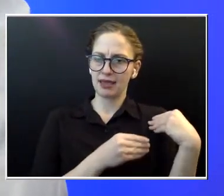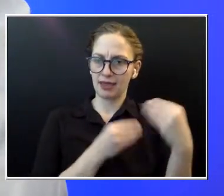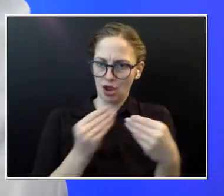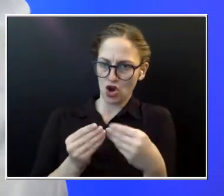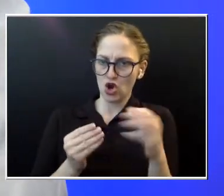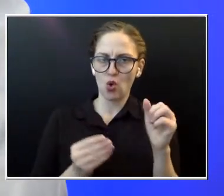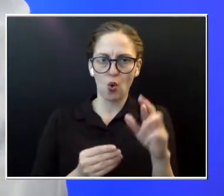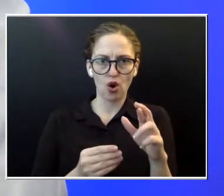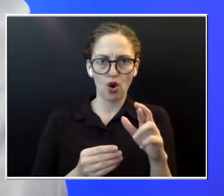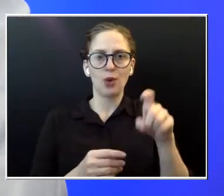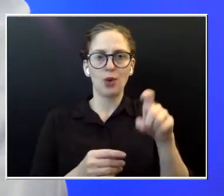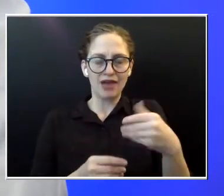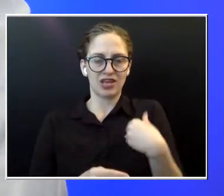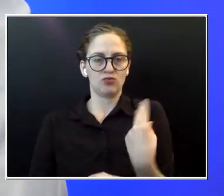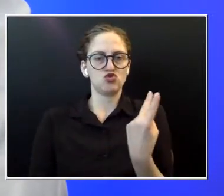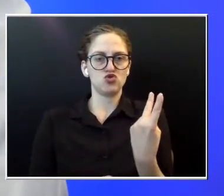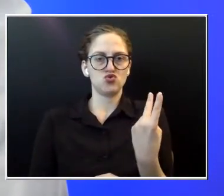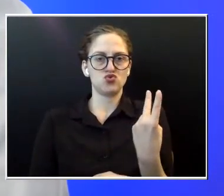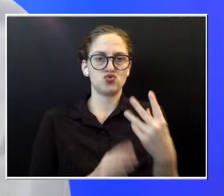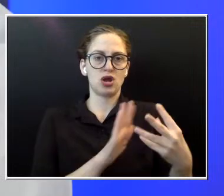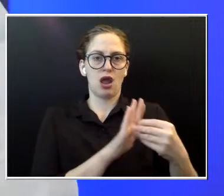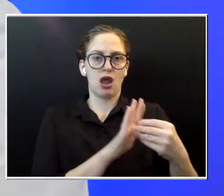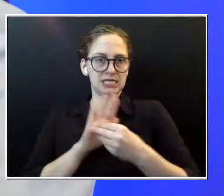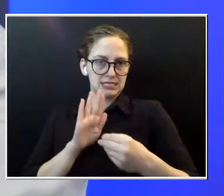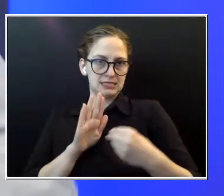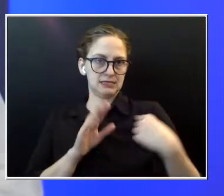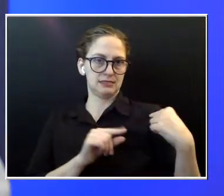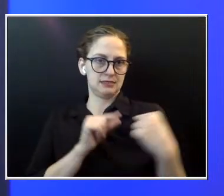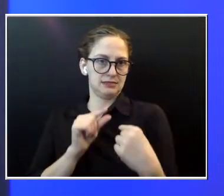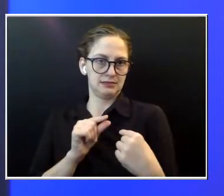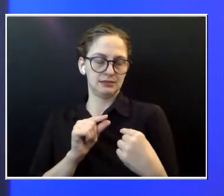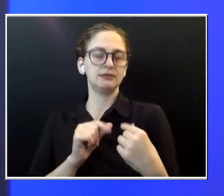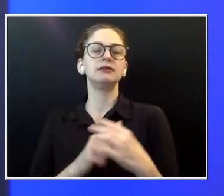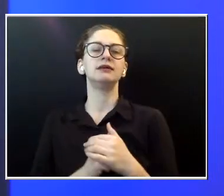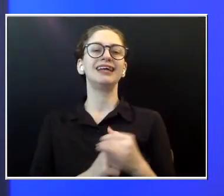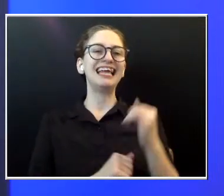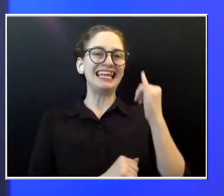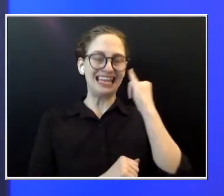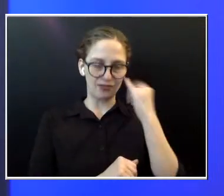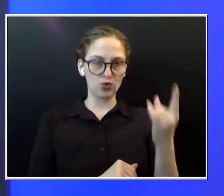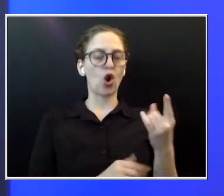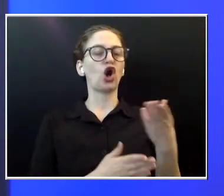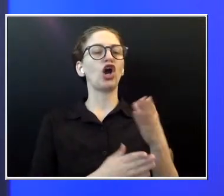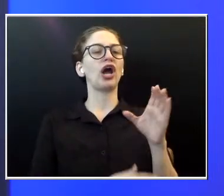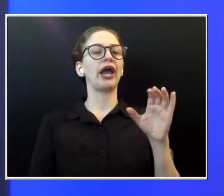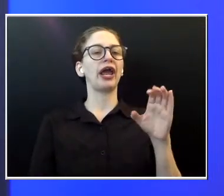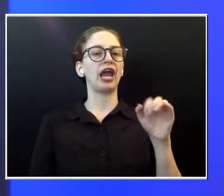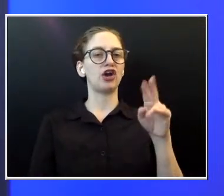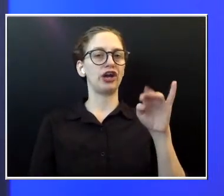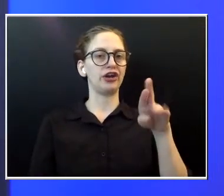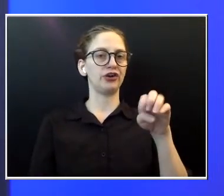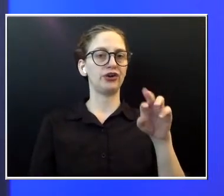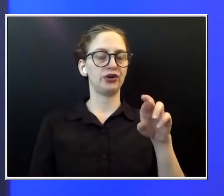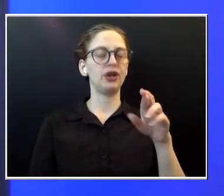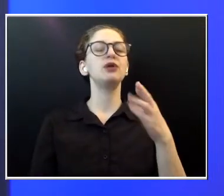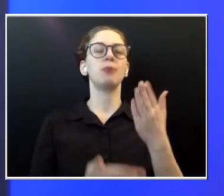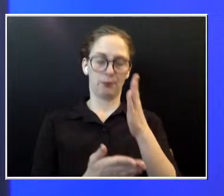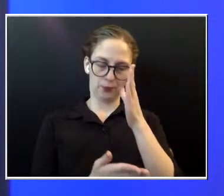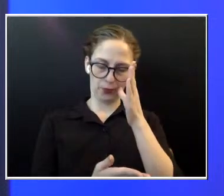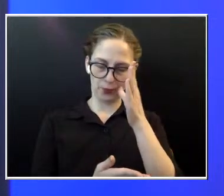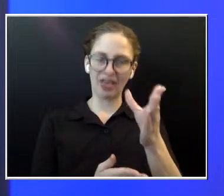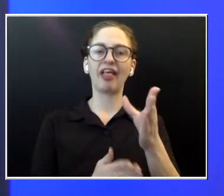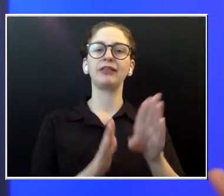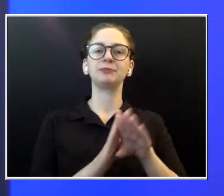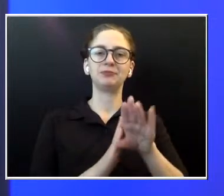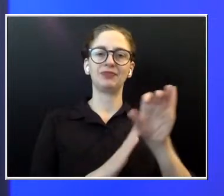question. carrier, then you will likely manifest the phenotype, the disease. There are some genes